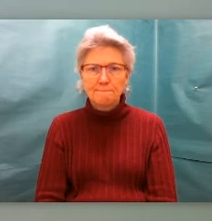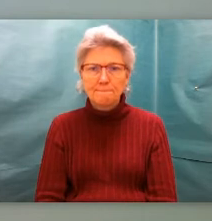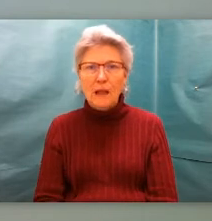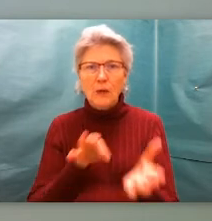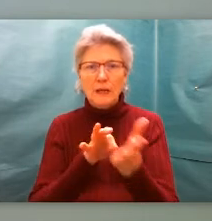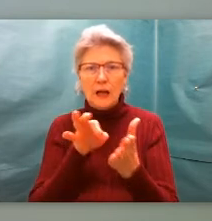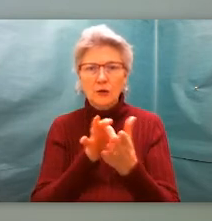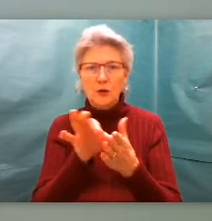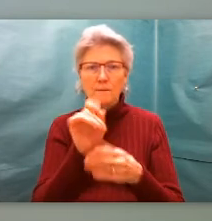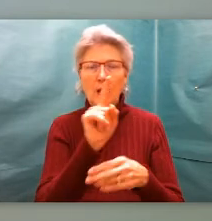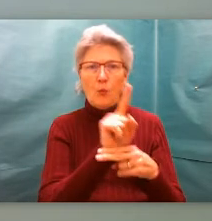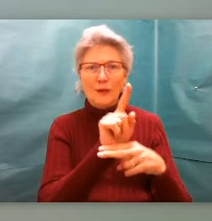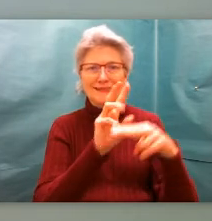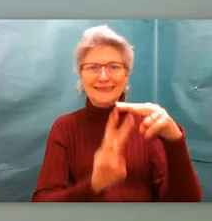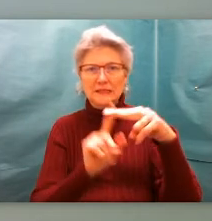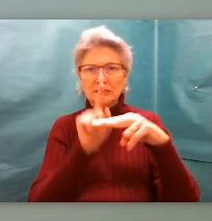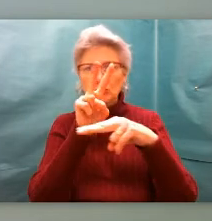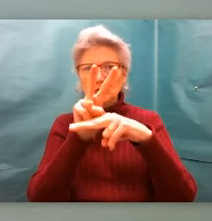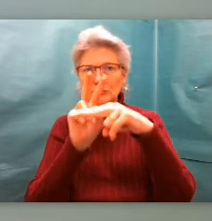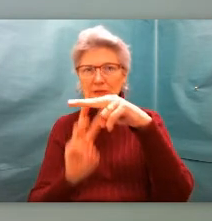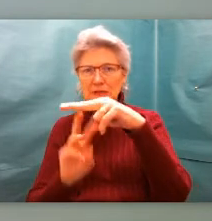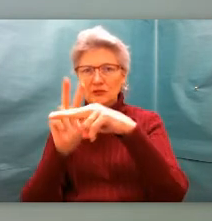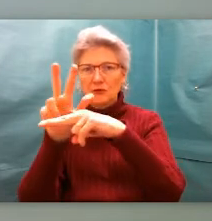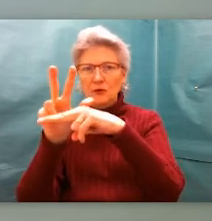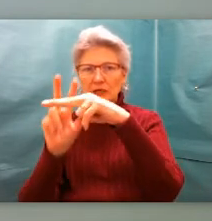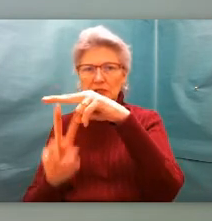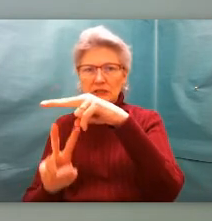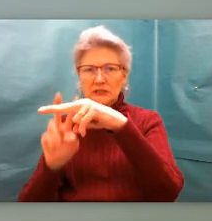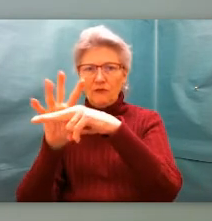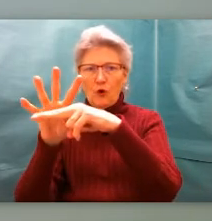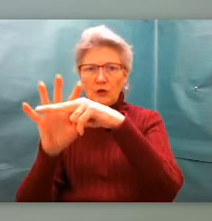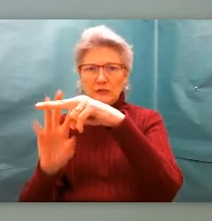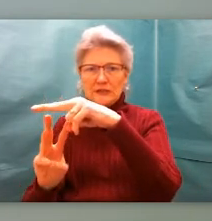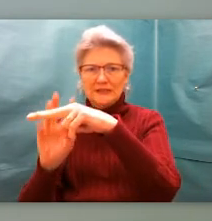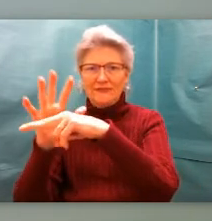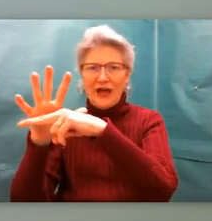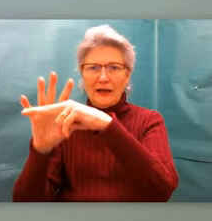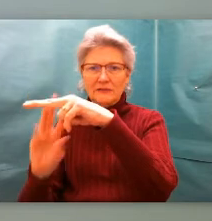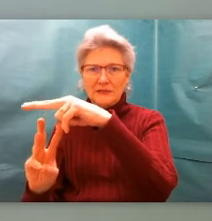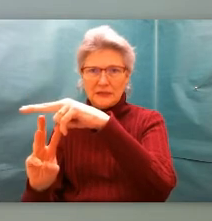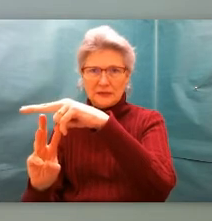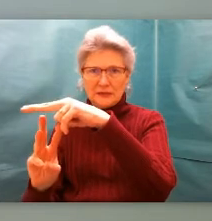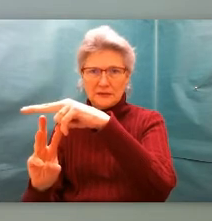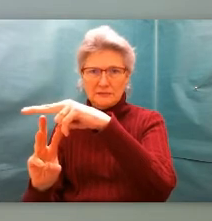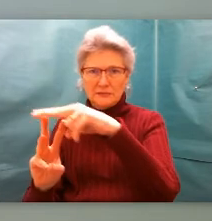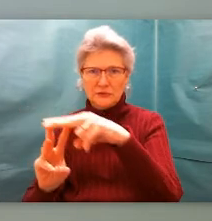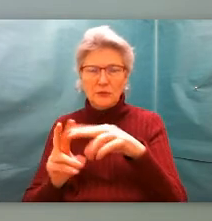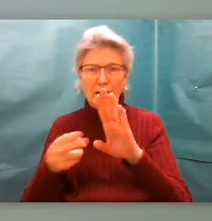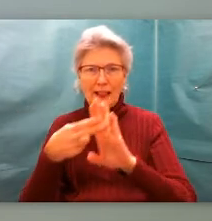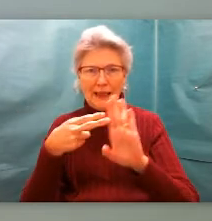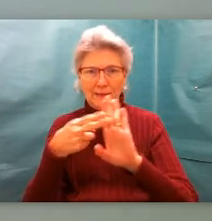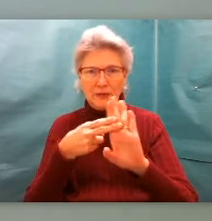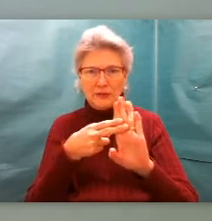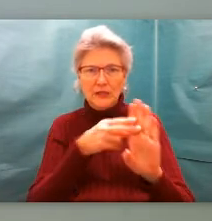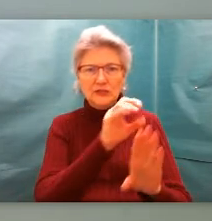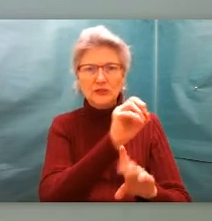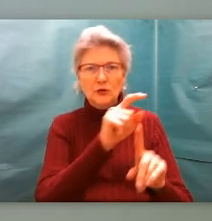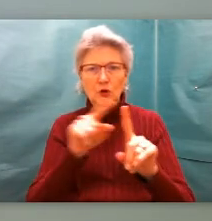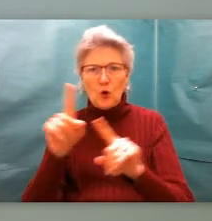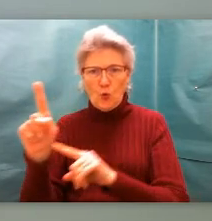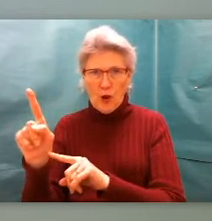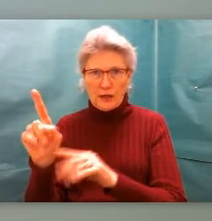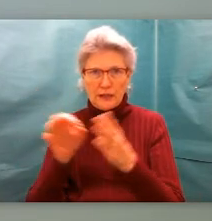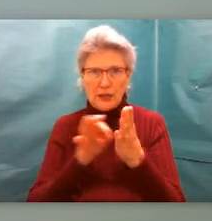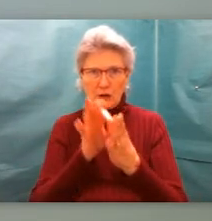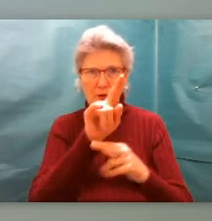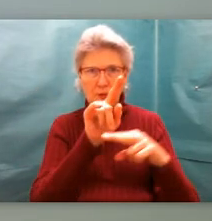count up by 1 6. So now I've got my number line that's labeled from 0 to 1, counting